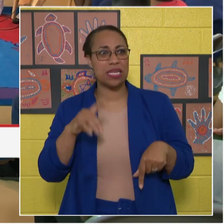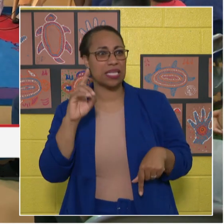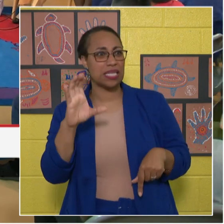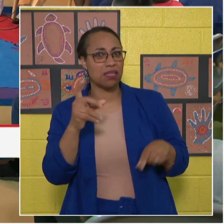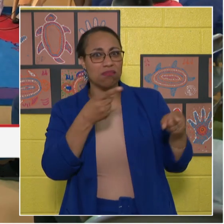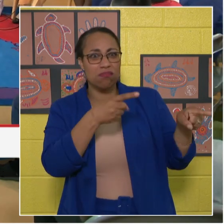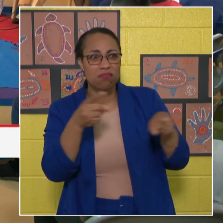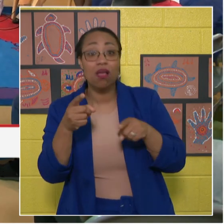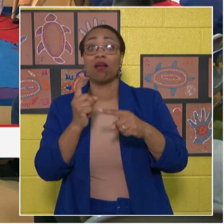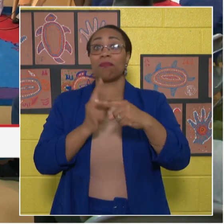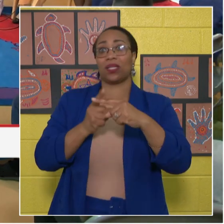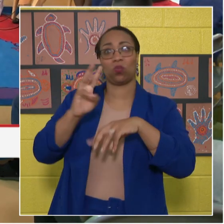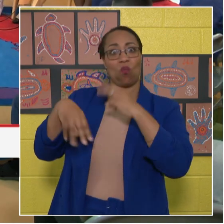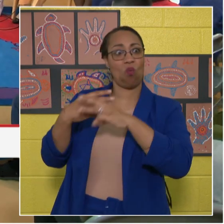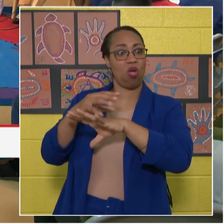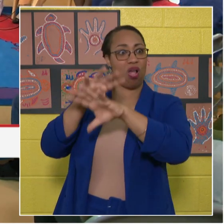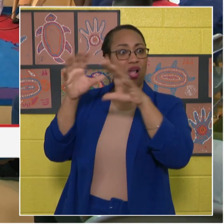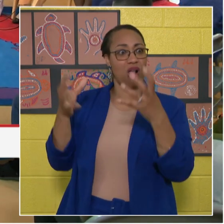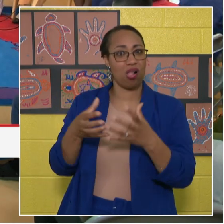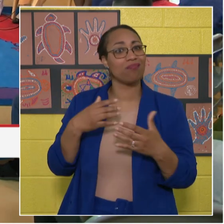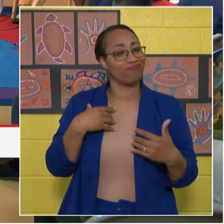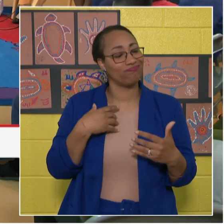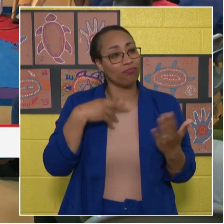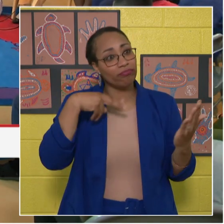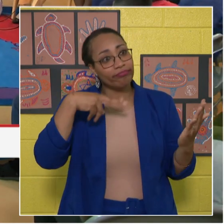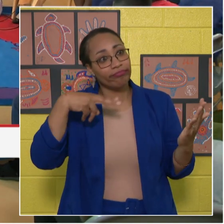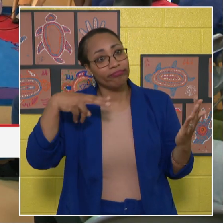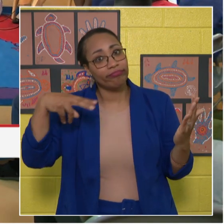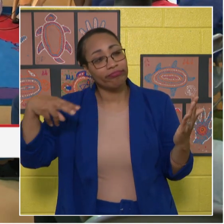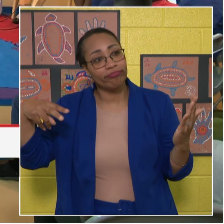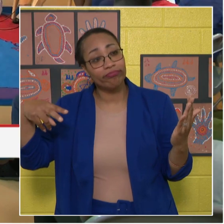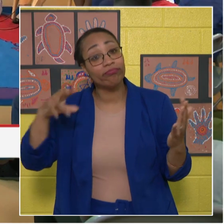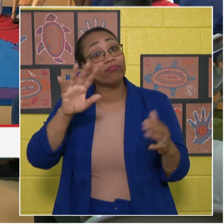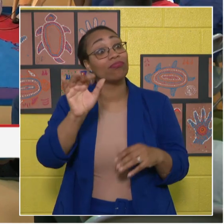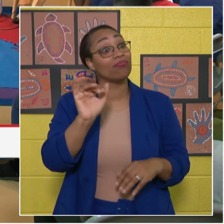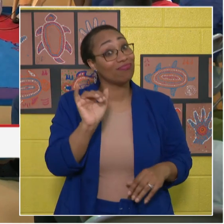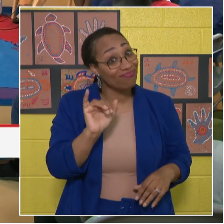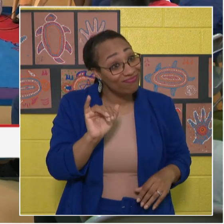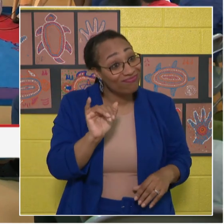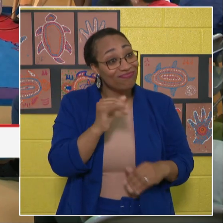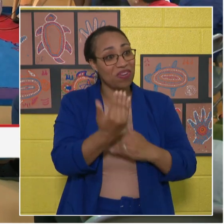And I do that. And every morning I make a cup of coffee, and then I do